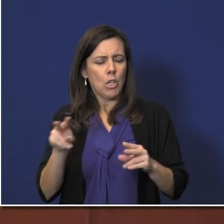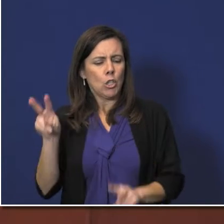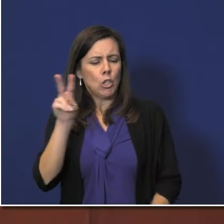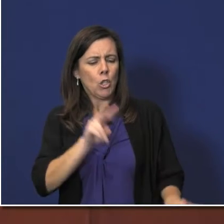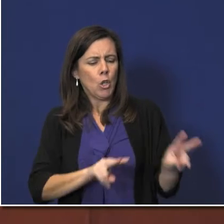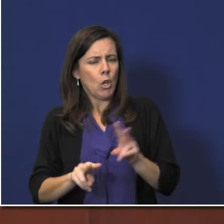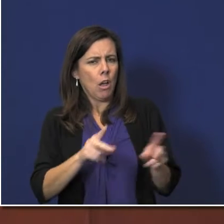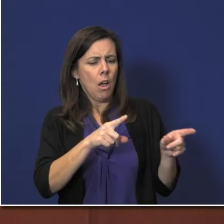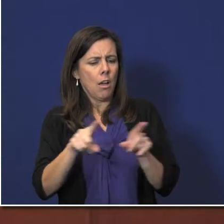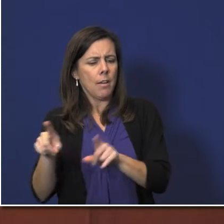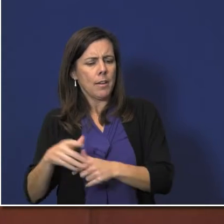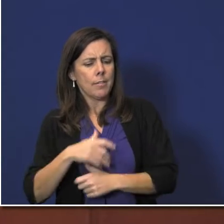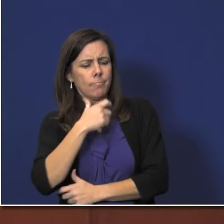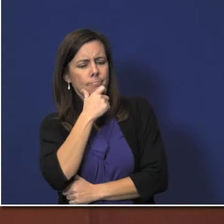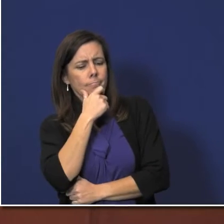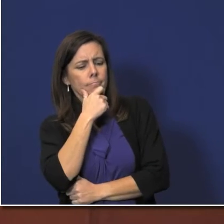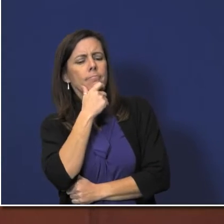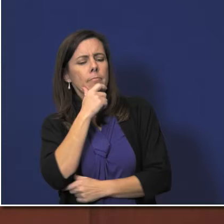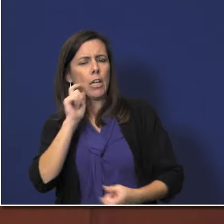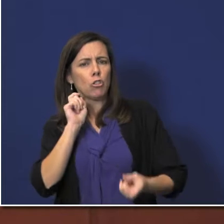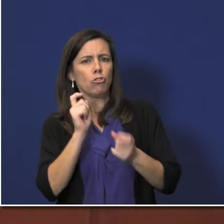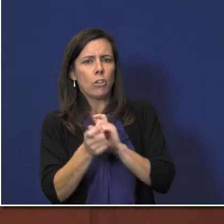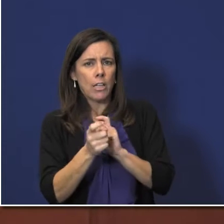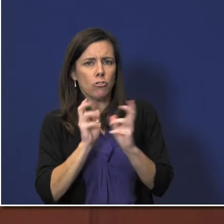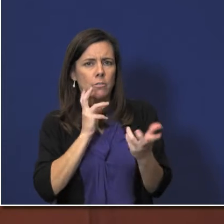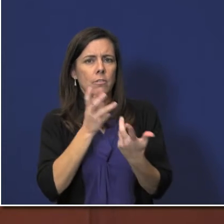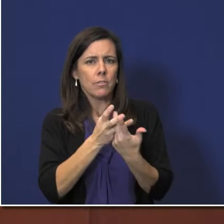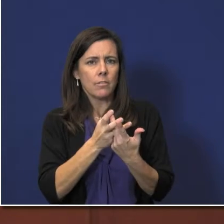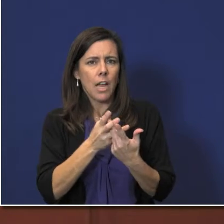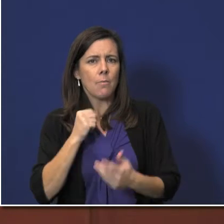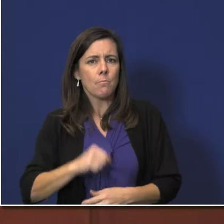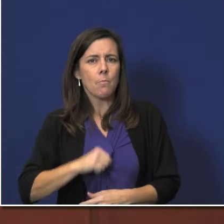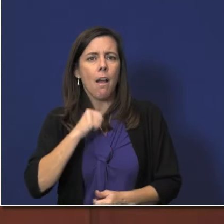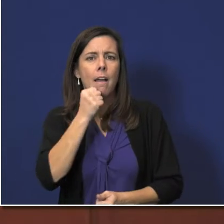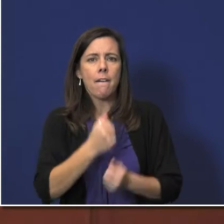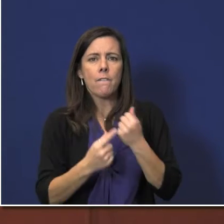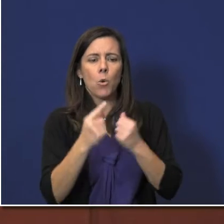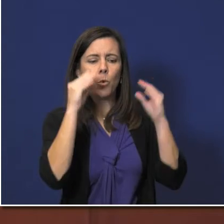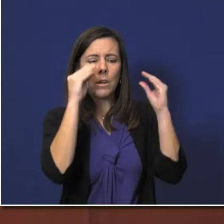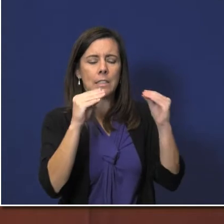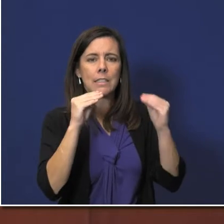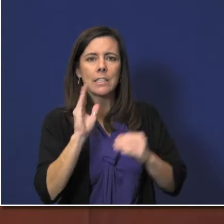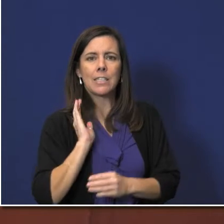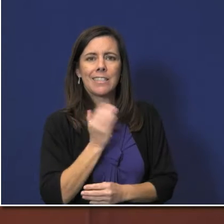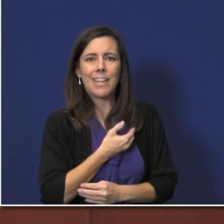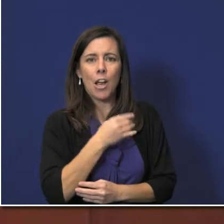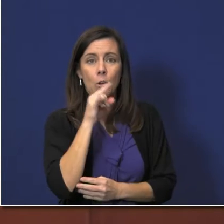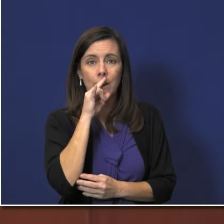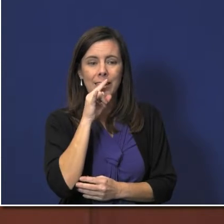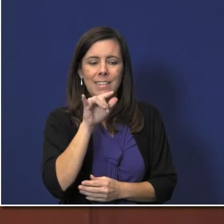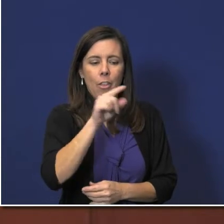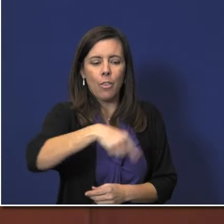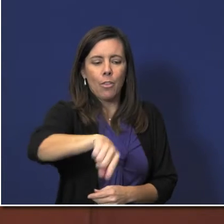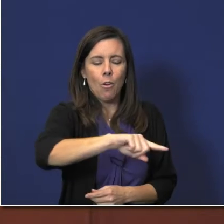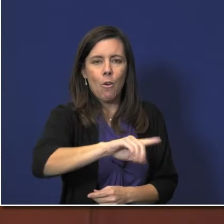going on. I'm extremely proud of everybody that is teaching our kids, which is our future.